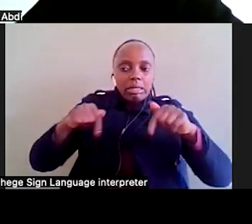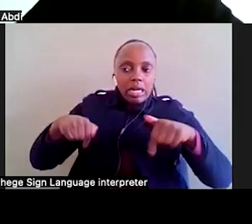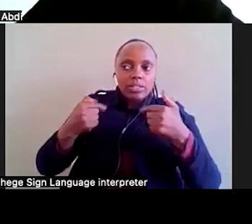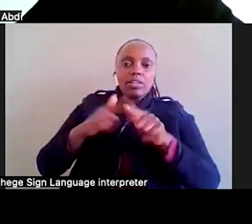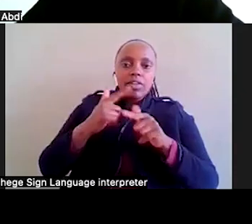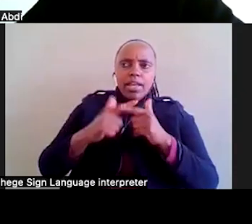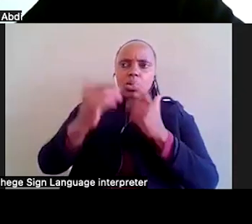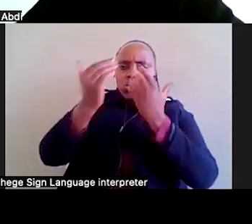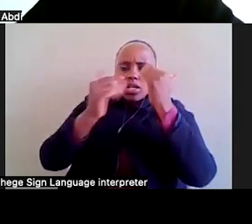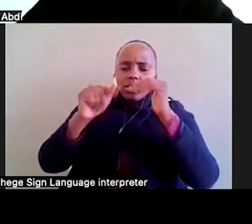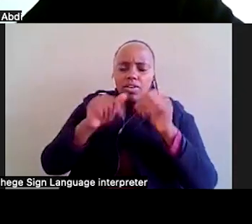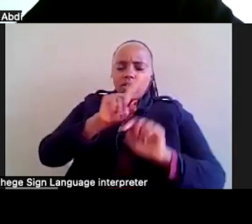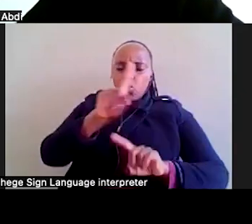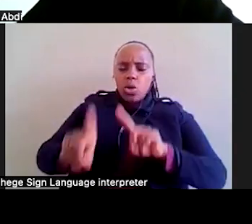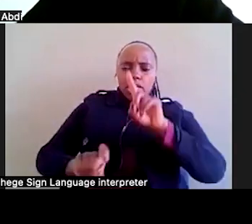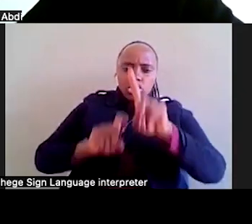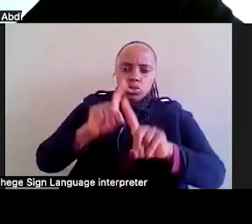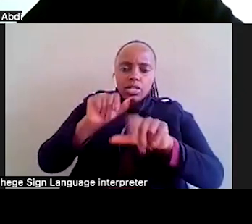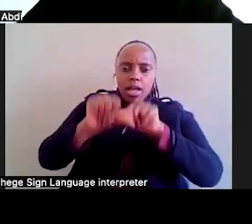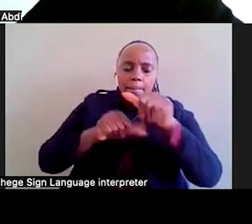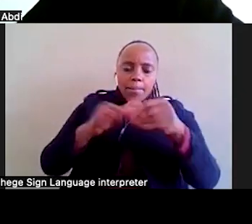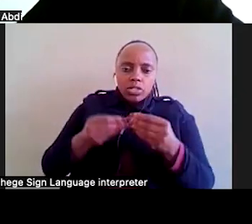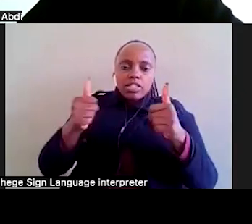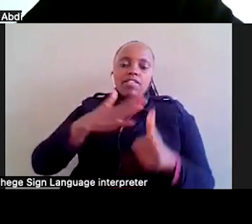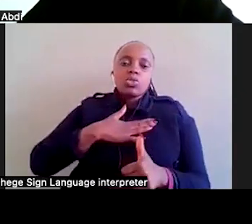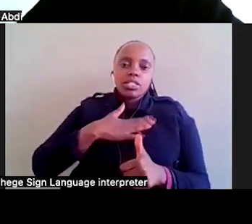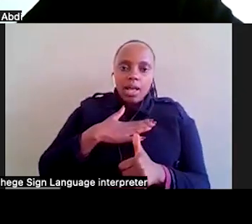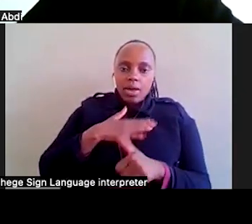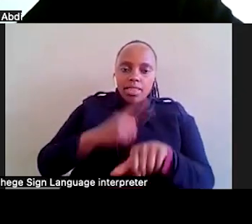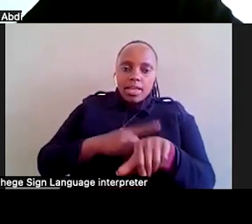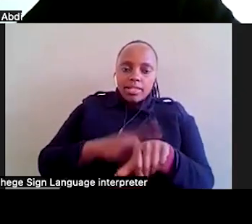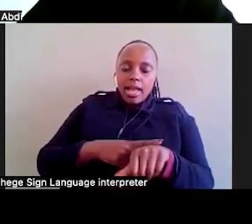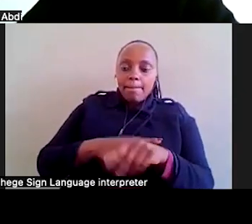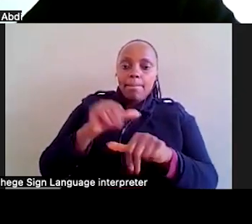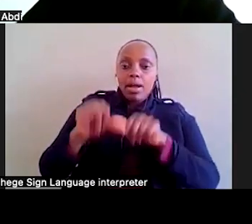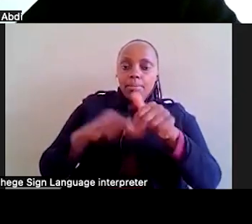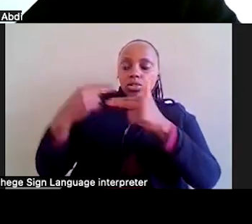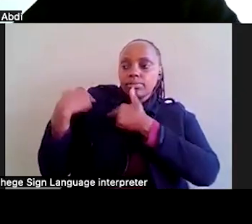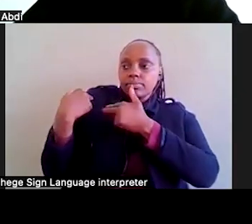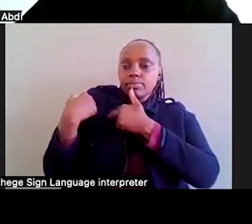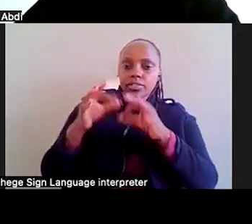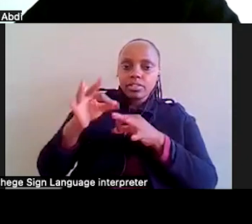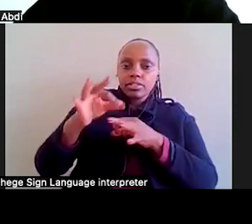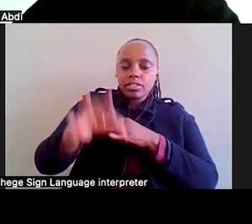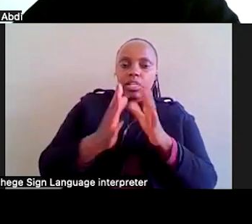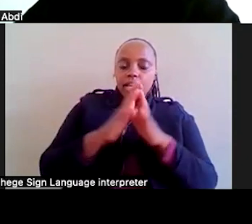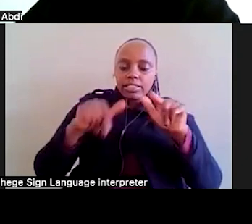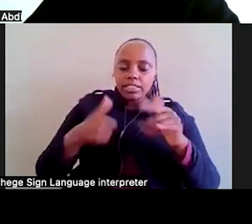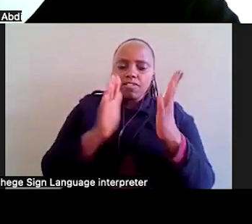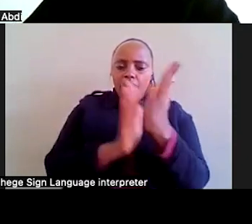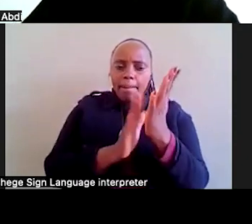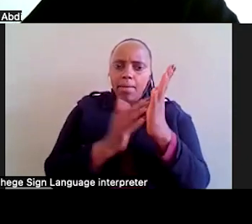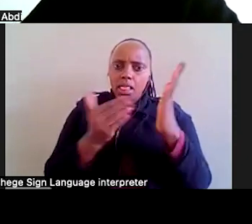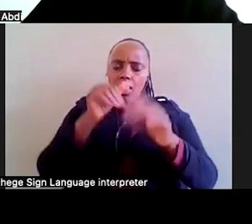ourselves rhetorical questions regarding our interventions, a moment for accountability, measurement, and self-appraisal regarding